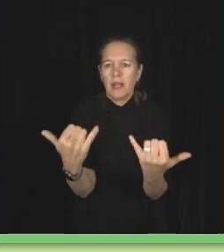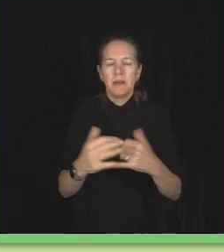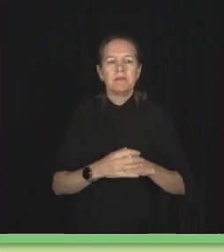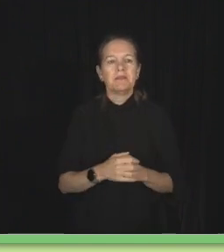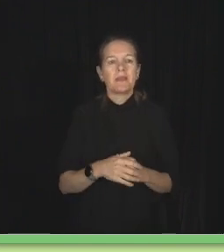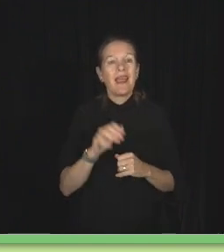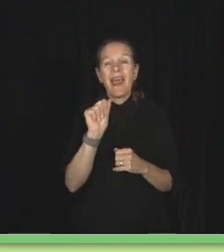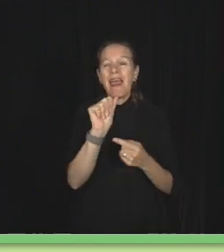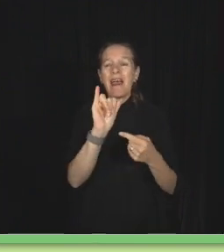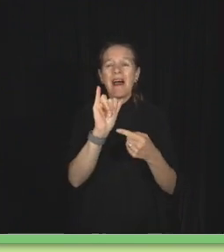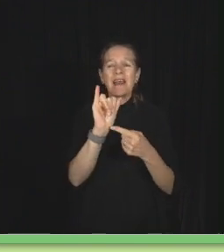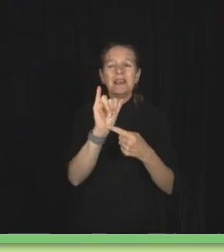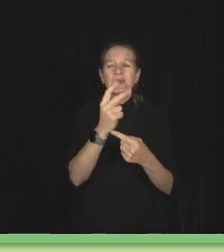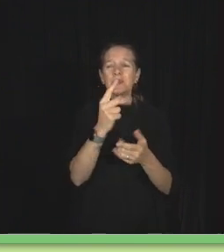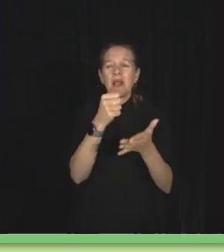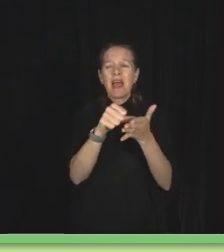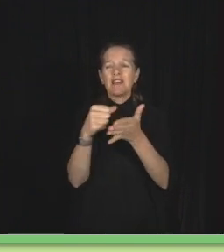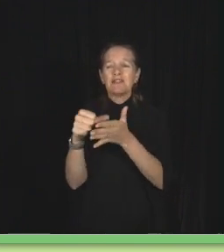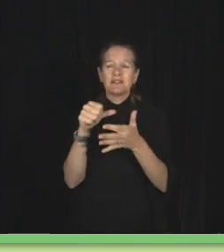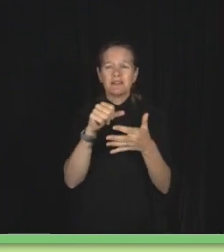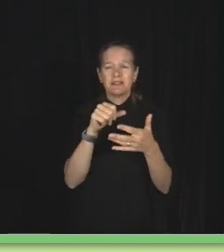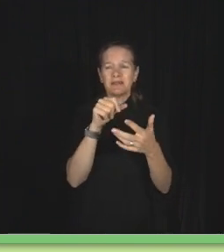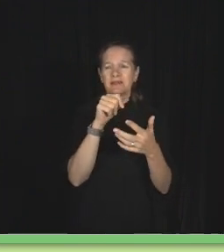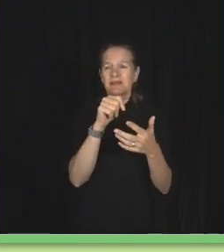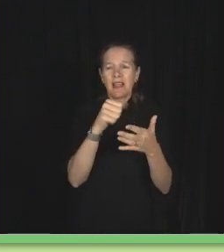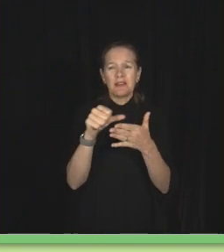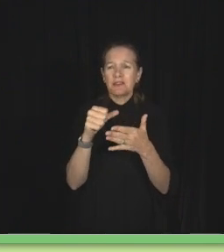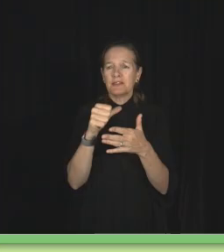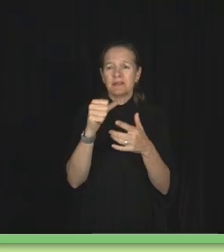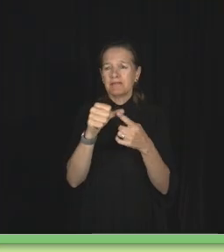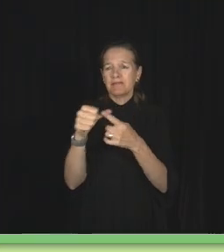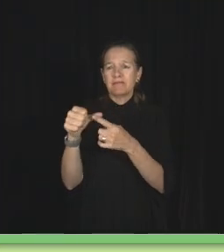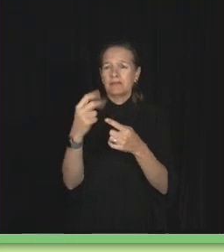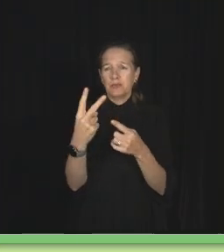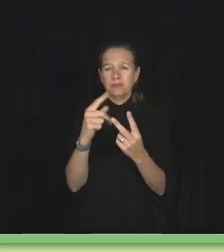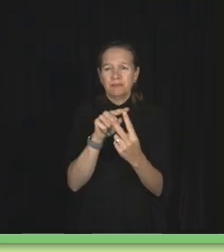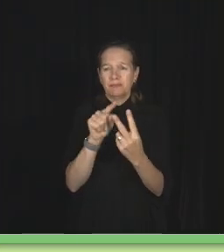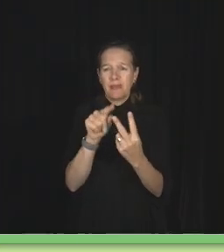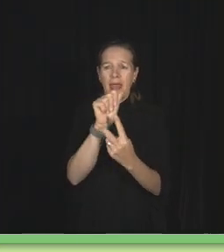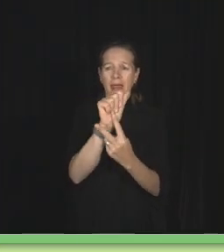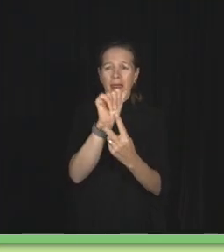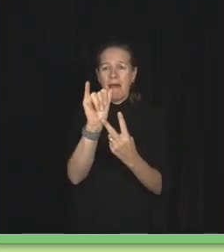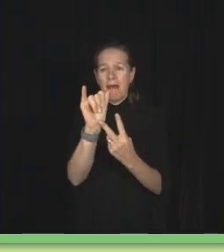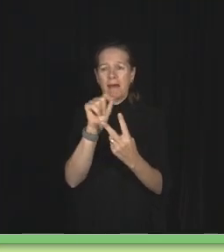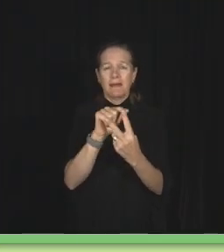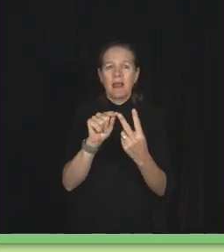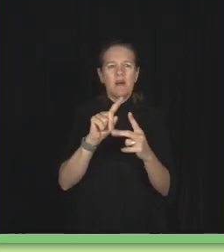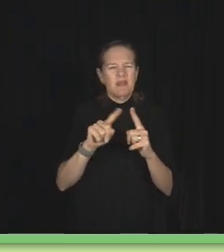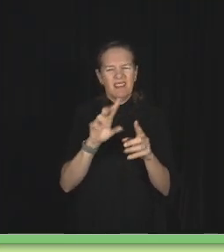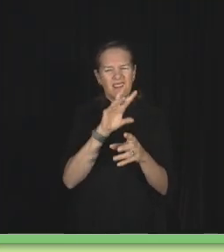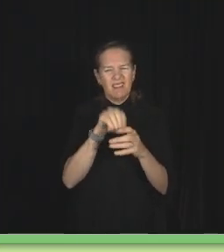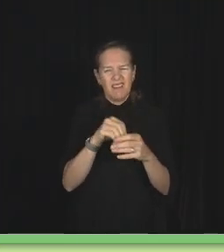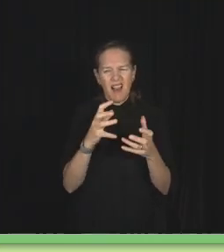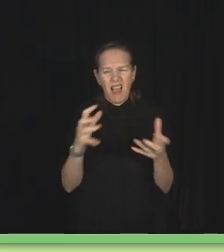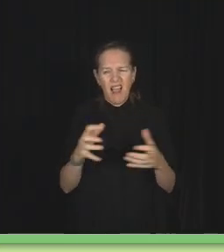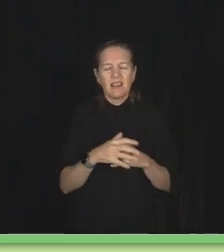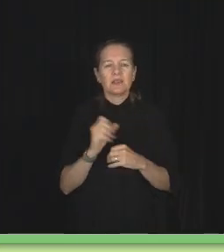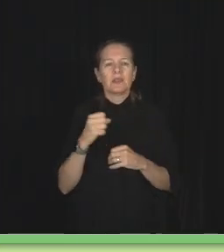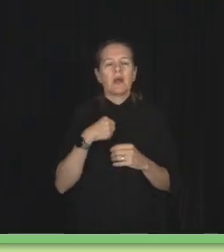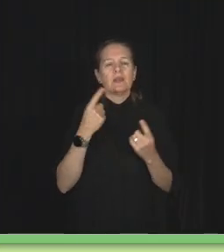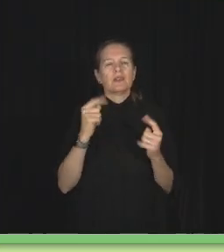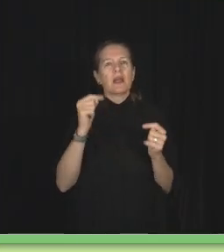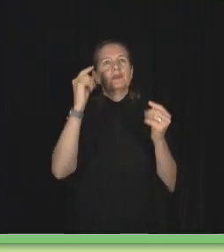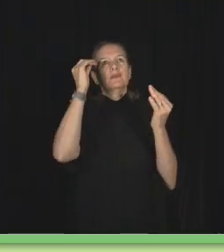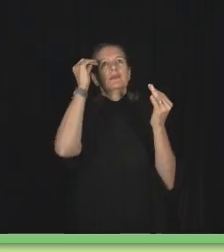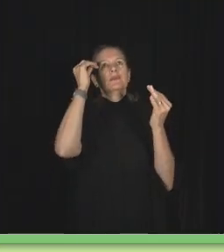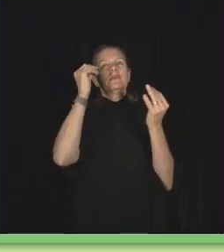two letters, but it can mean anything to anyone. And for me, I have tried to come up with some organizing principles for how I think about